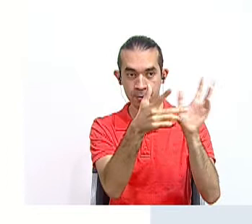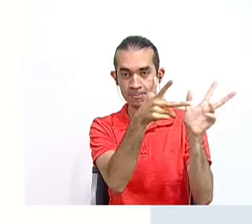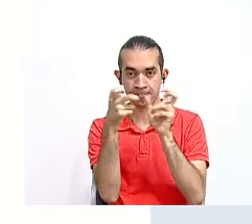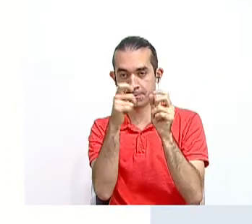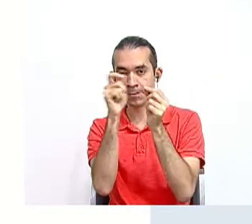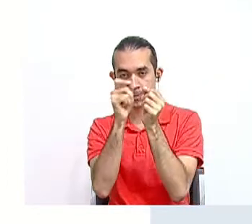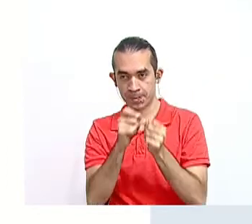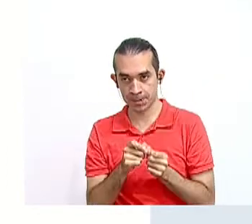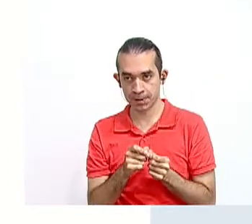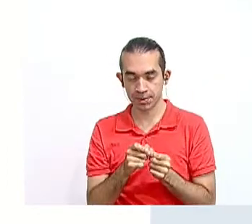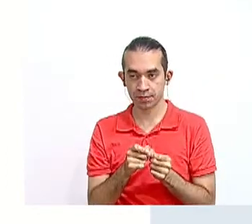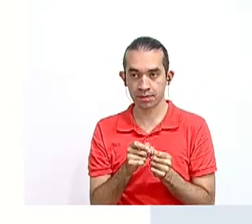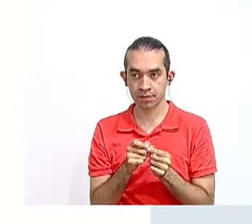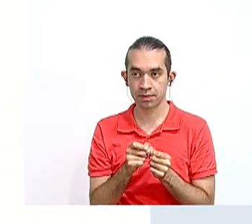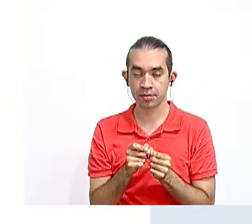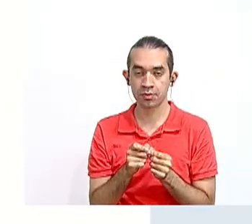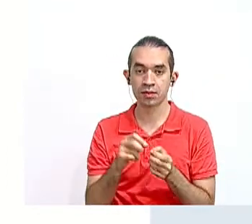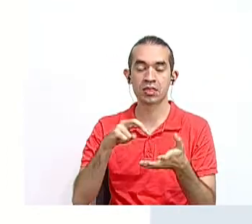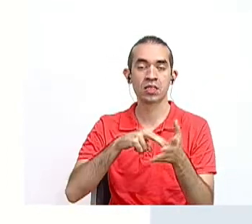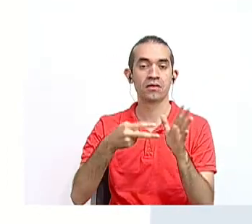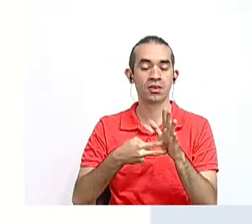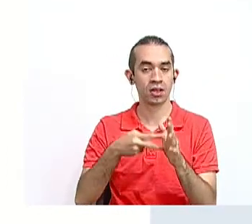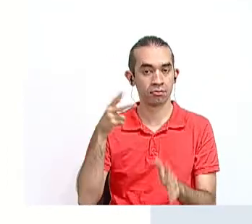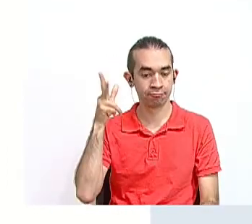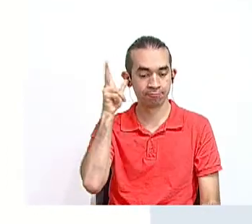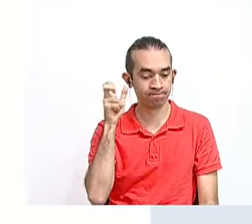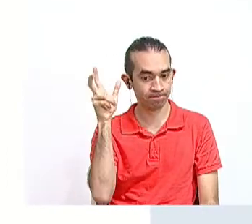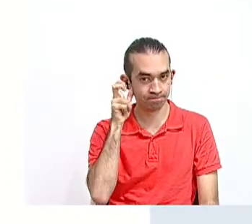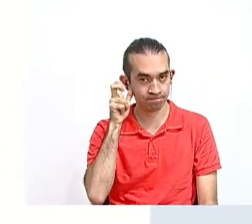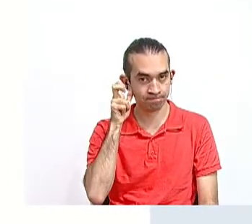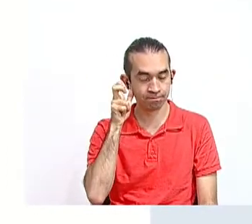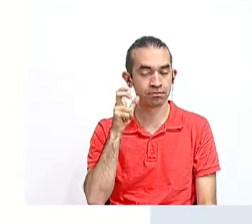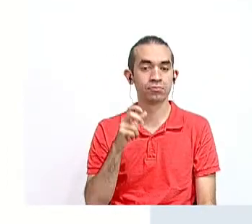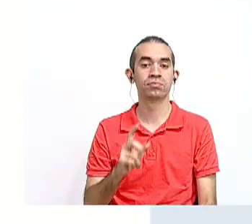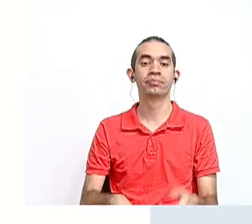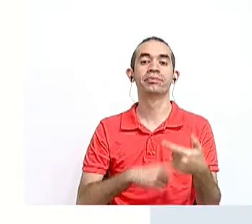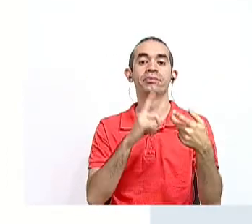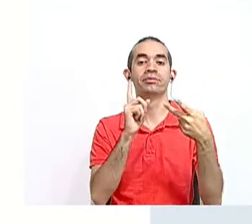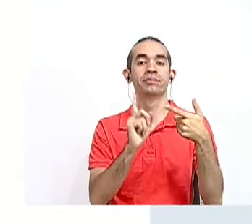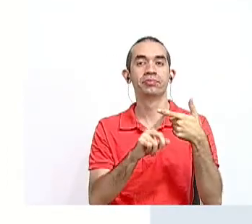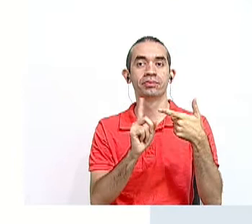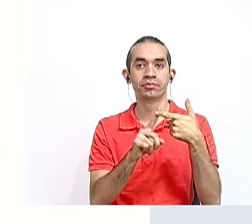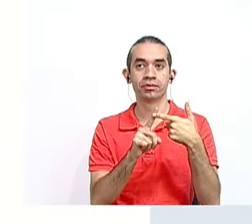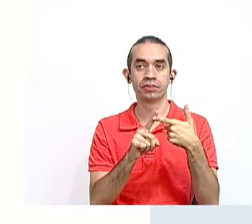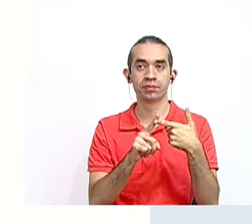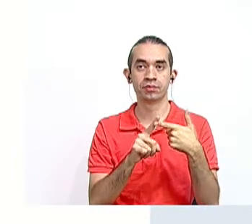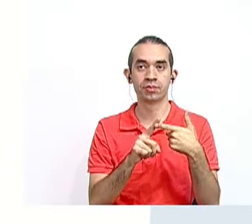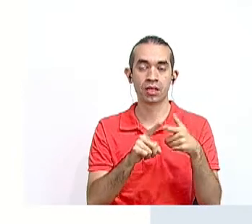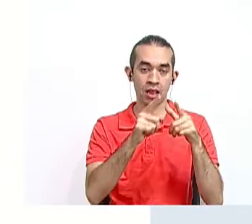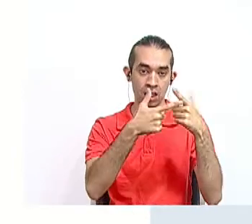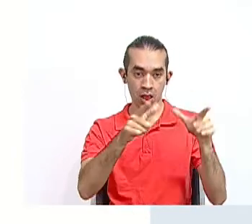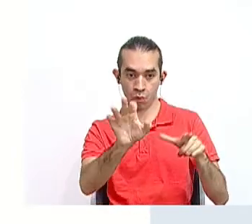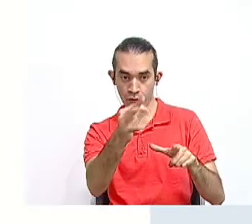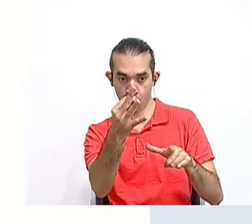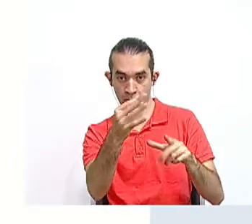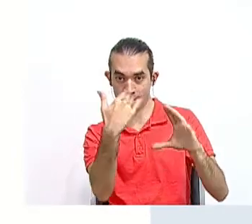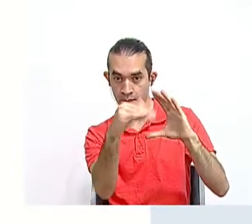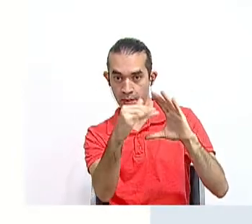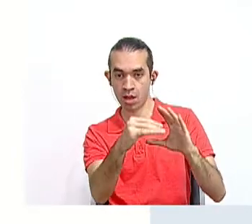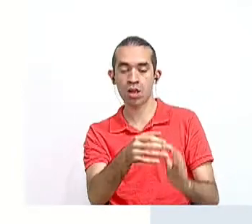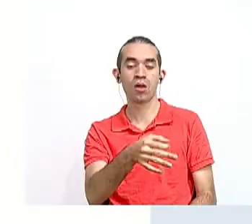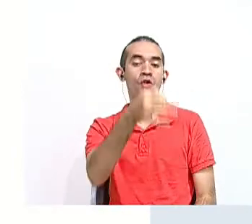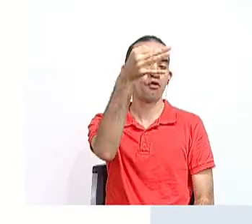That means we're going to be listening. Also, we're going to recognize formal and informal language styles in an